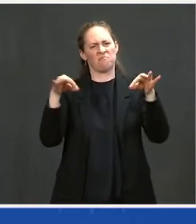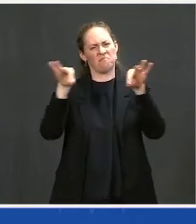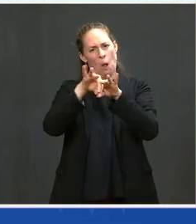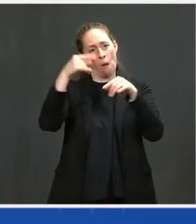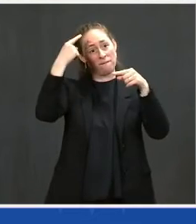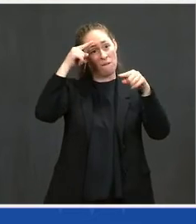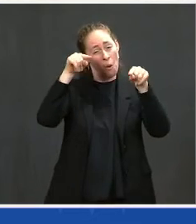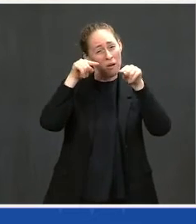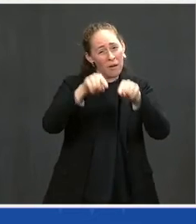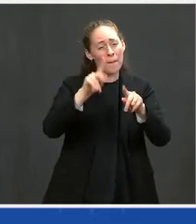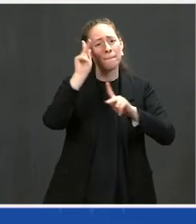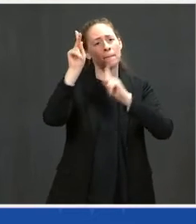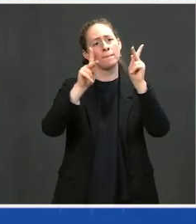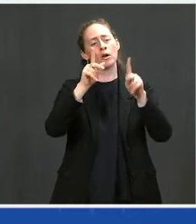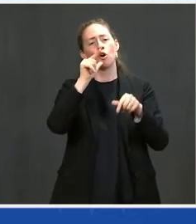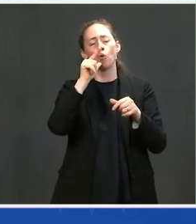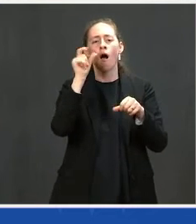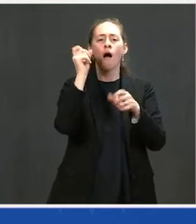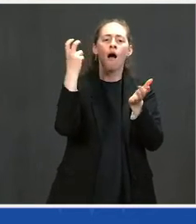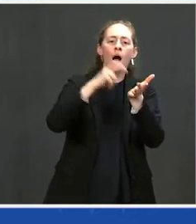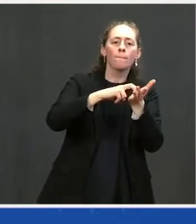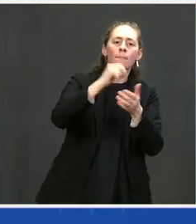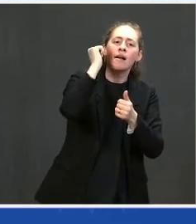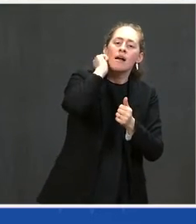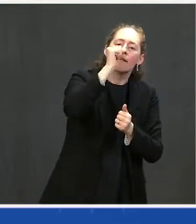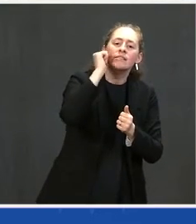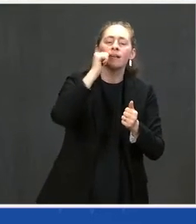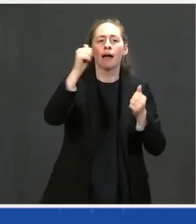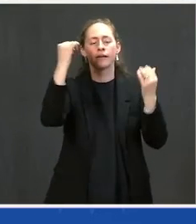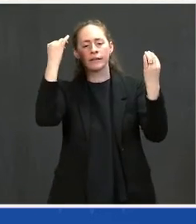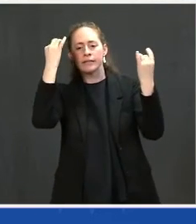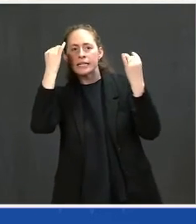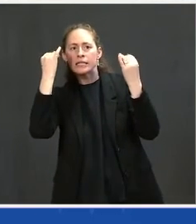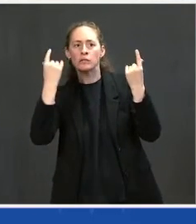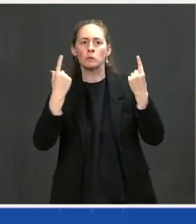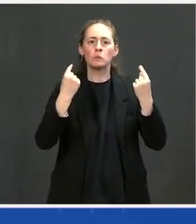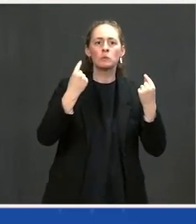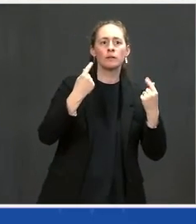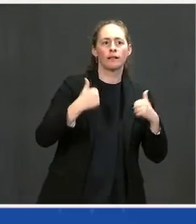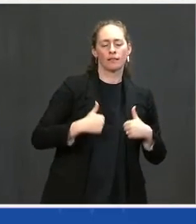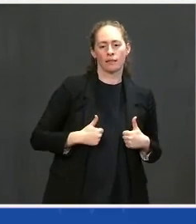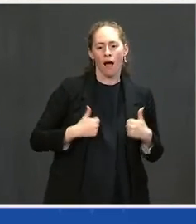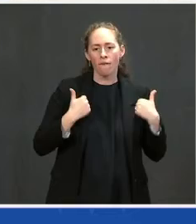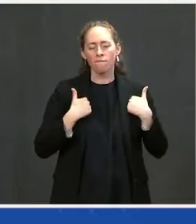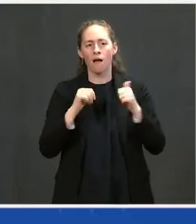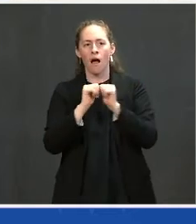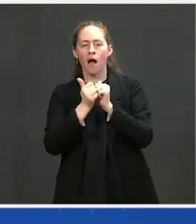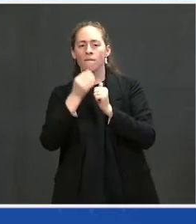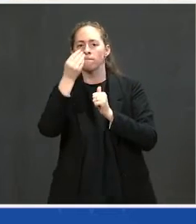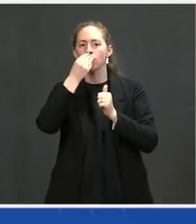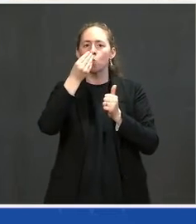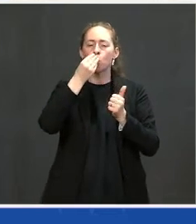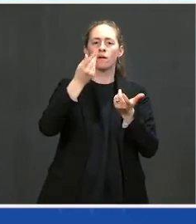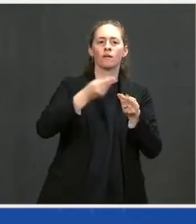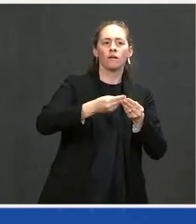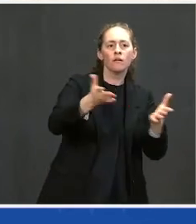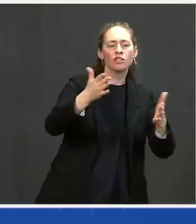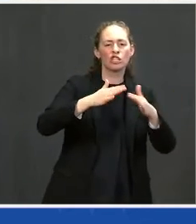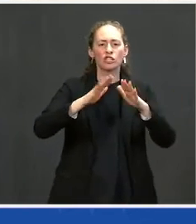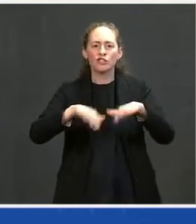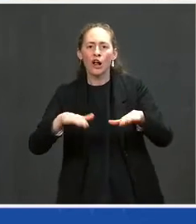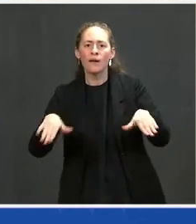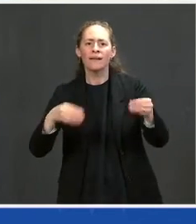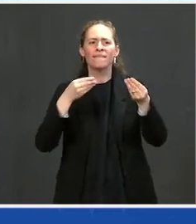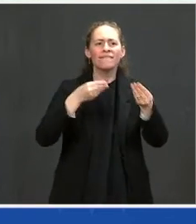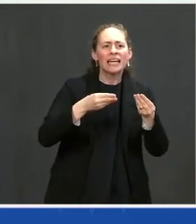up every morning and just want to figure out how to put food on the table for their kids, be able to have a little bit of breathing room, being able to